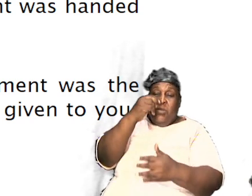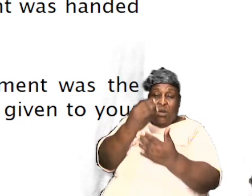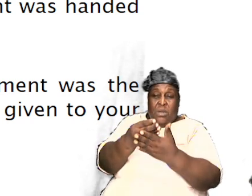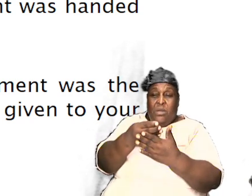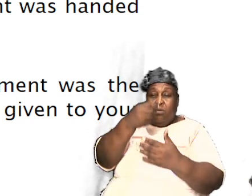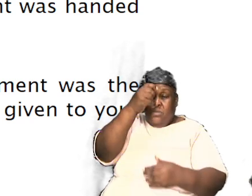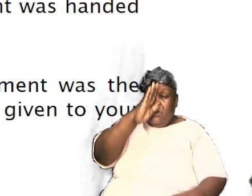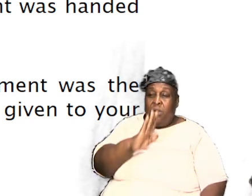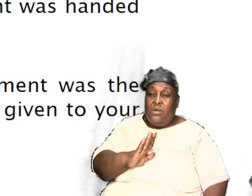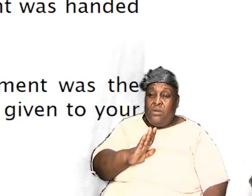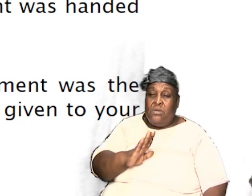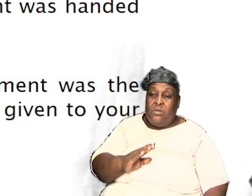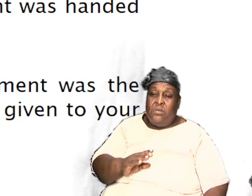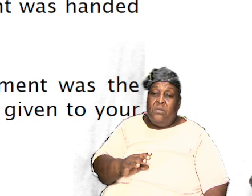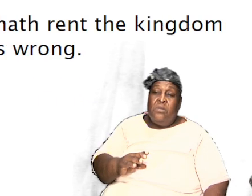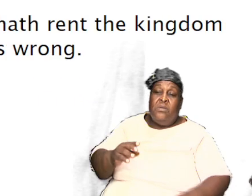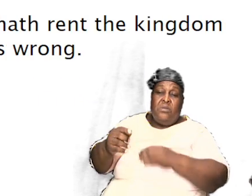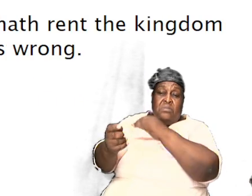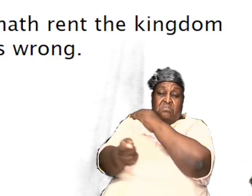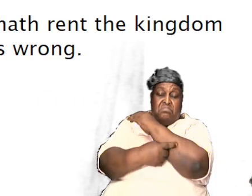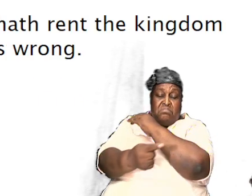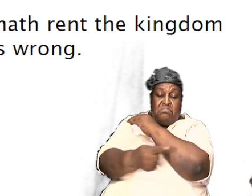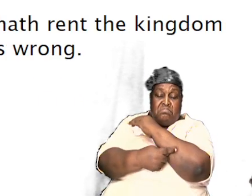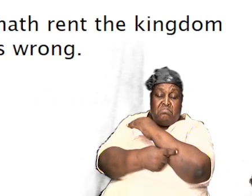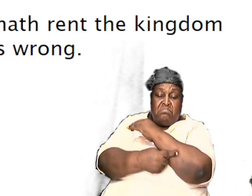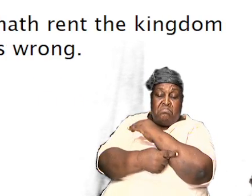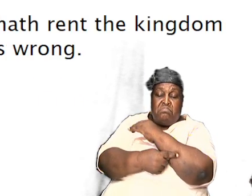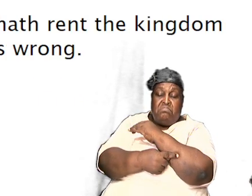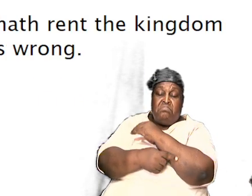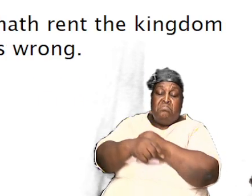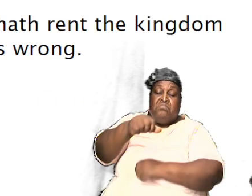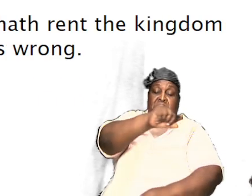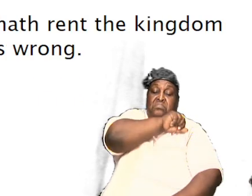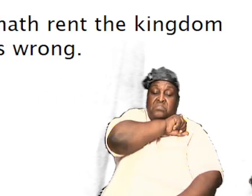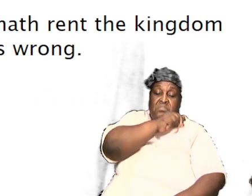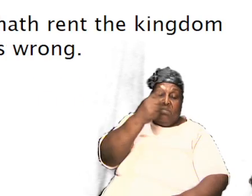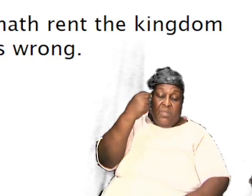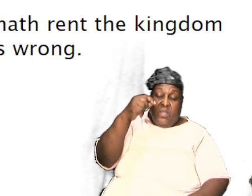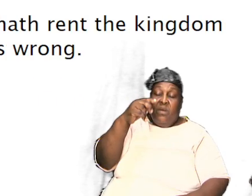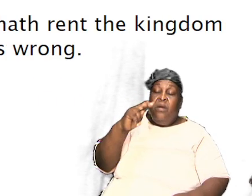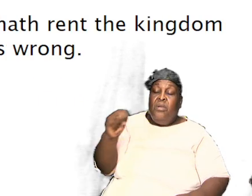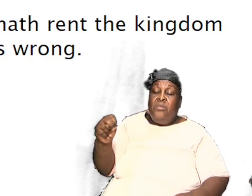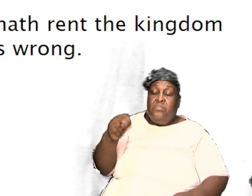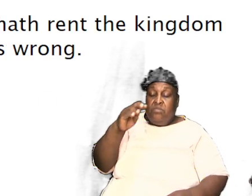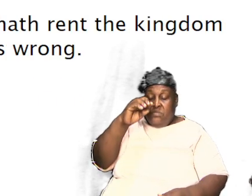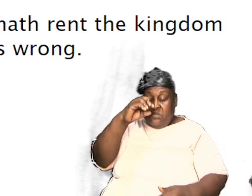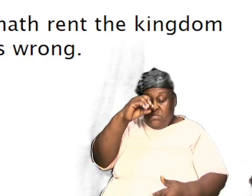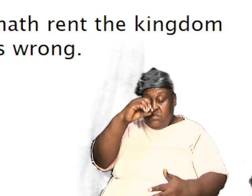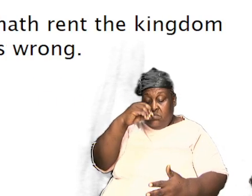was punishment for him being disobedient to God. So,